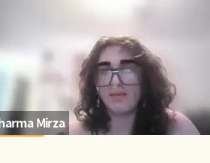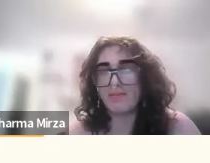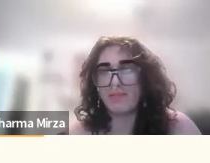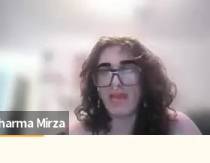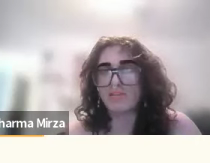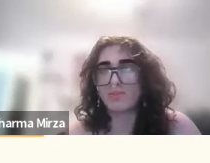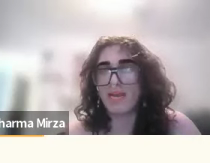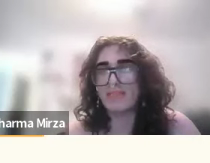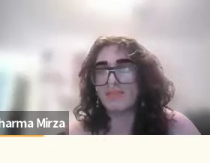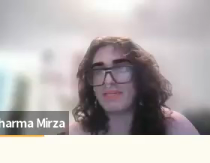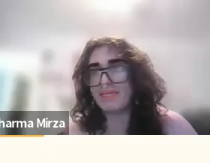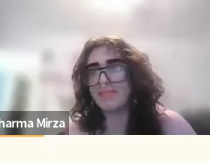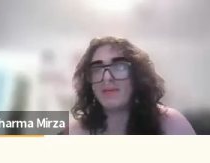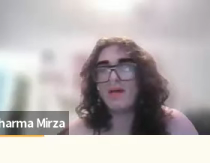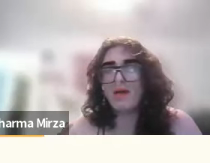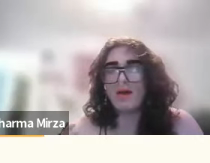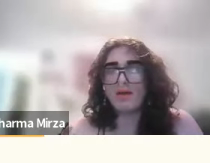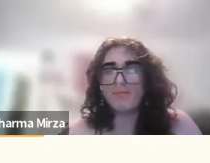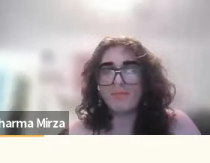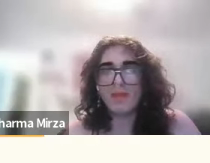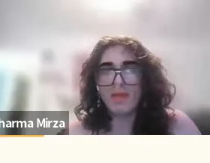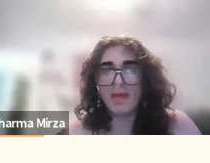seen as like actual science, but it is.